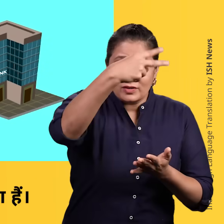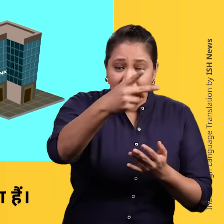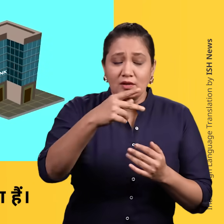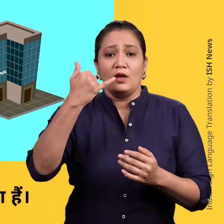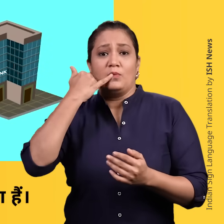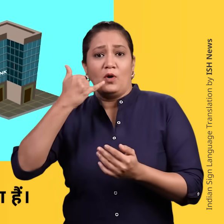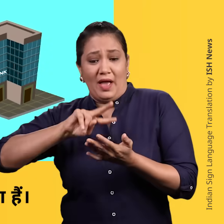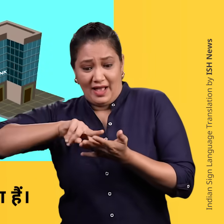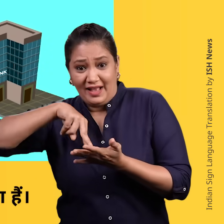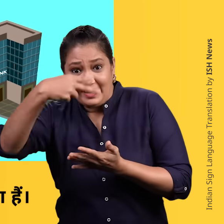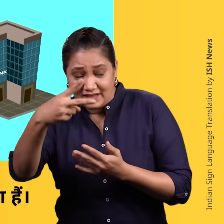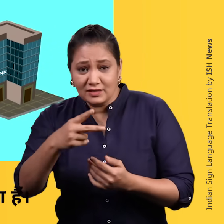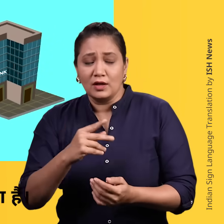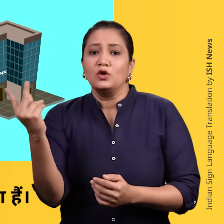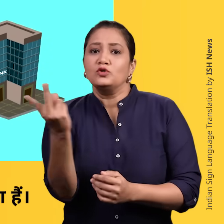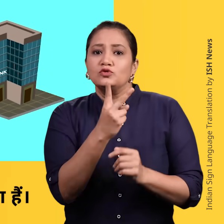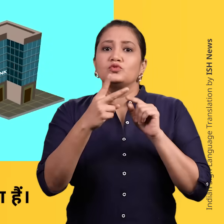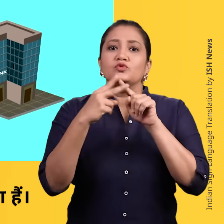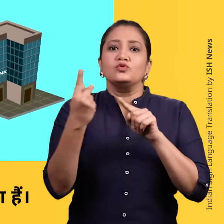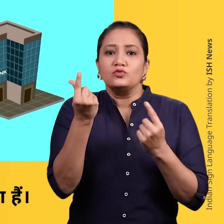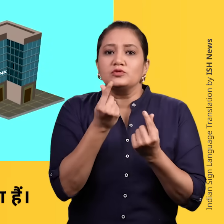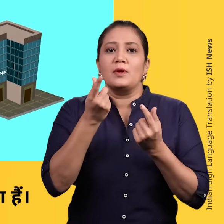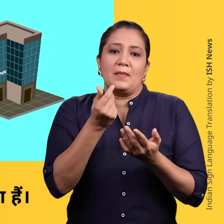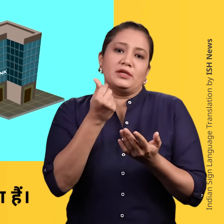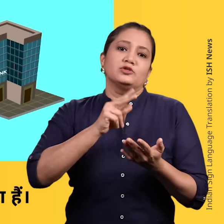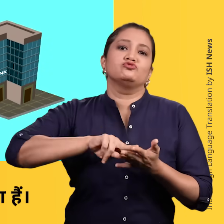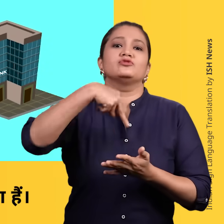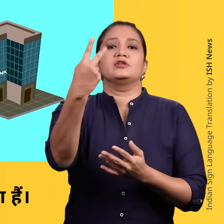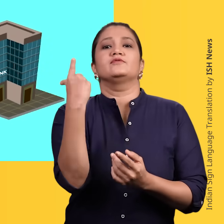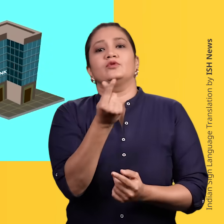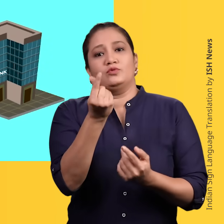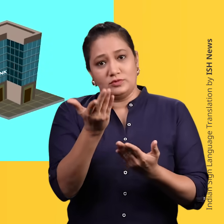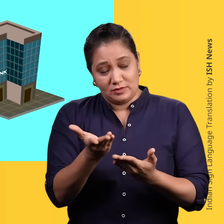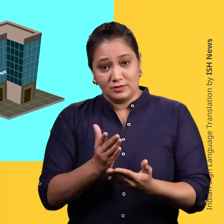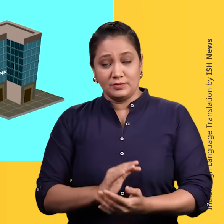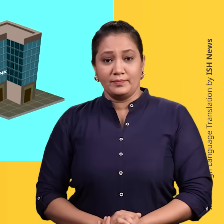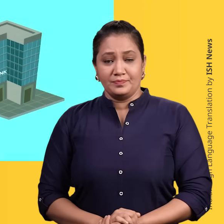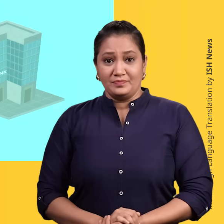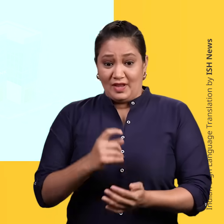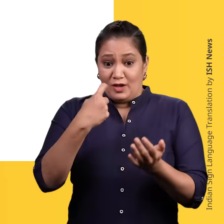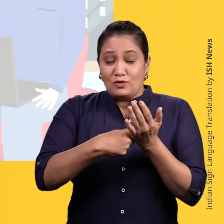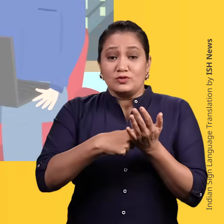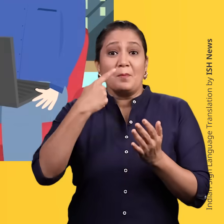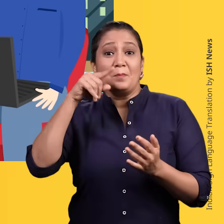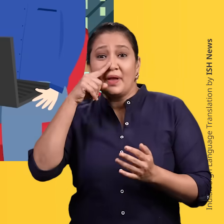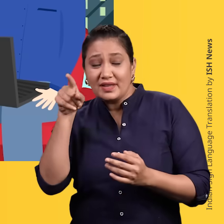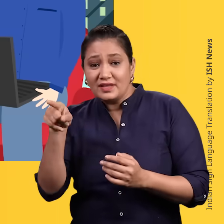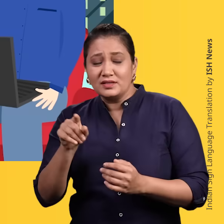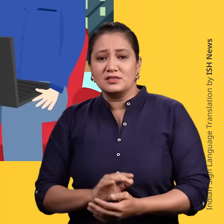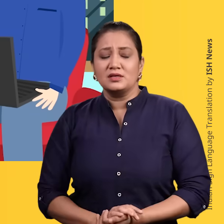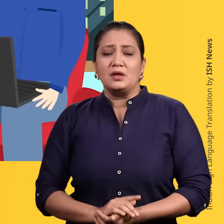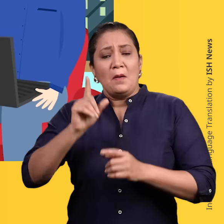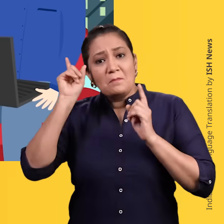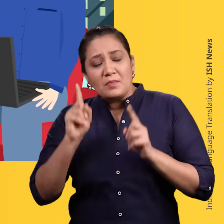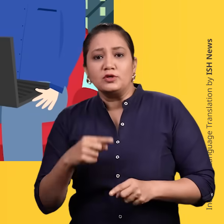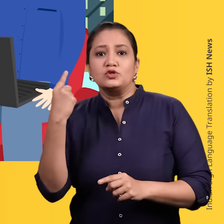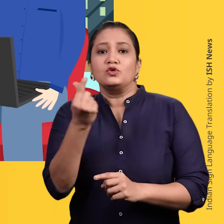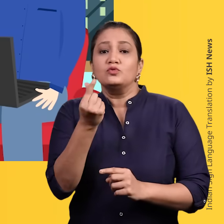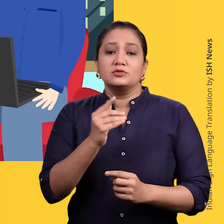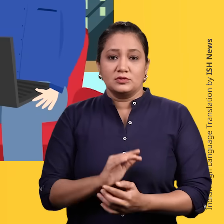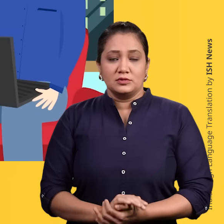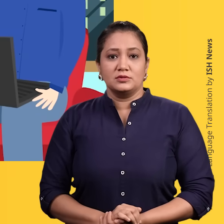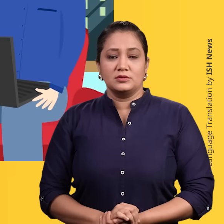banking and mobile banking are tools to transfer the money. Rishabh's parents need to